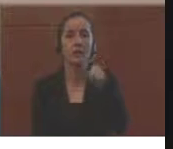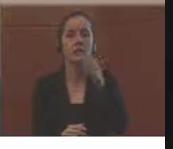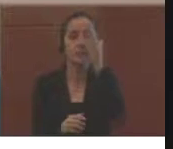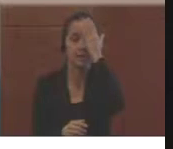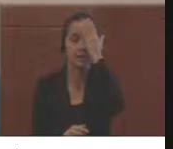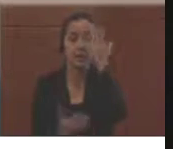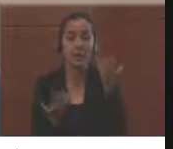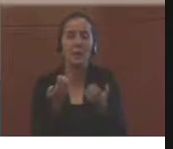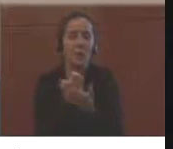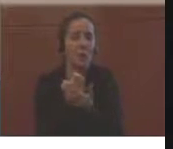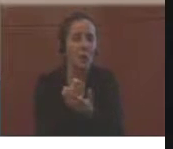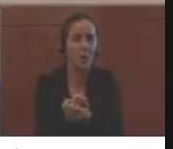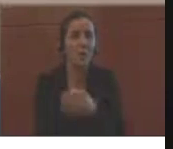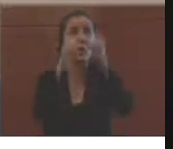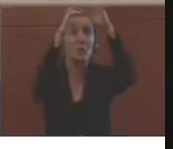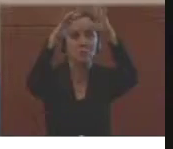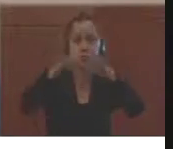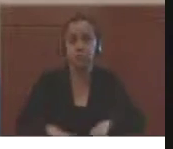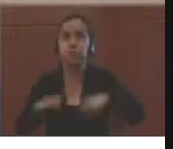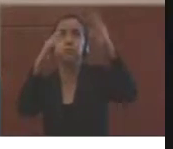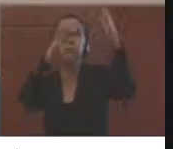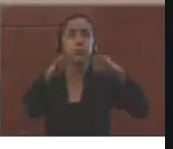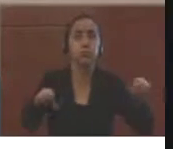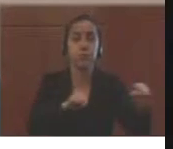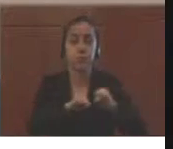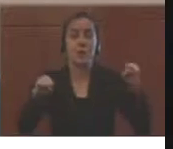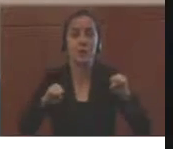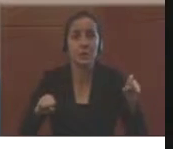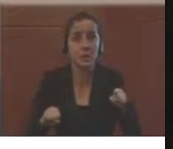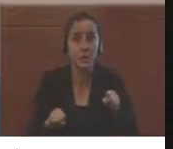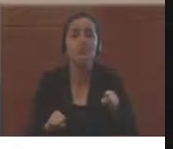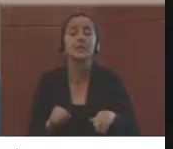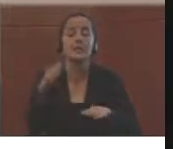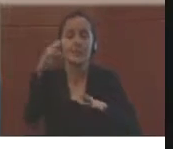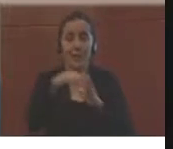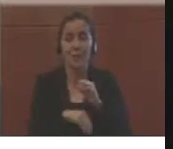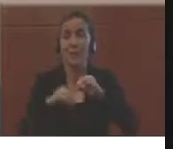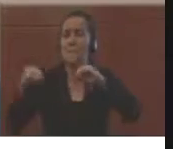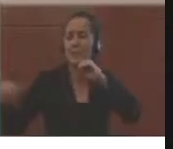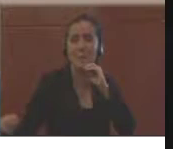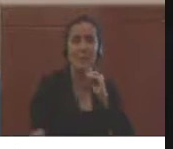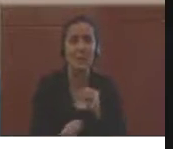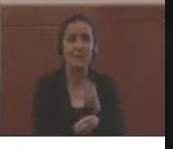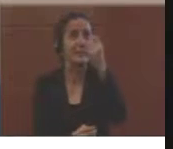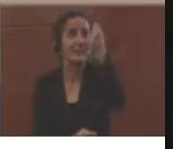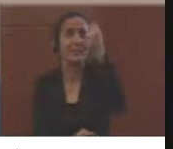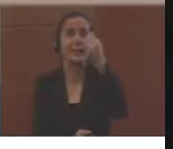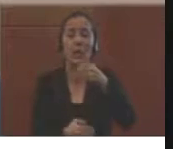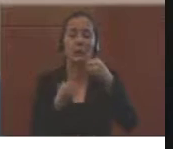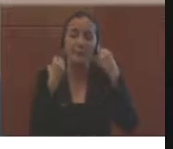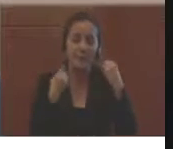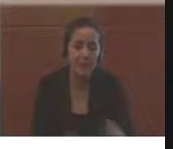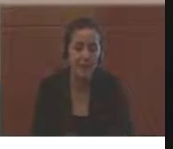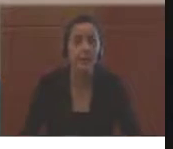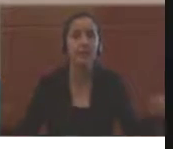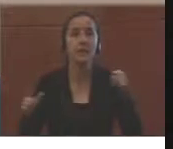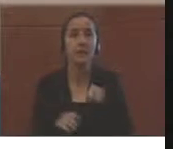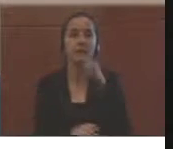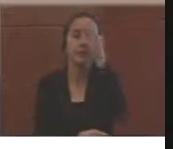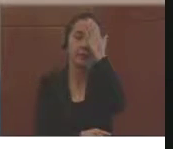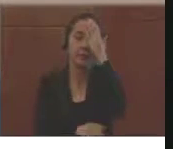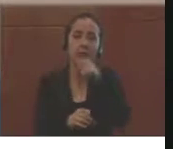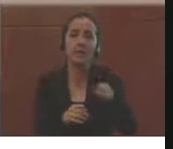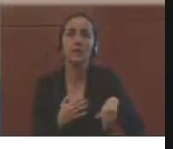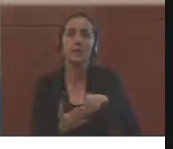Highlight that the economic loss and damage resulting from disasters and their impact on development continue to increase, mainly from